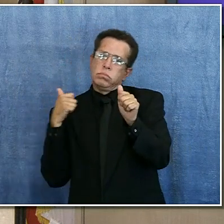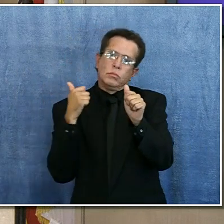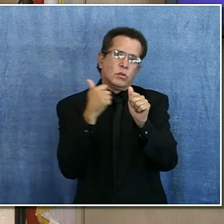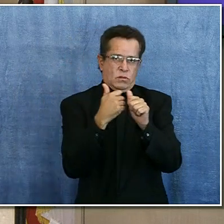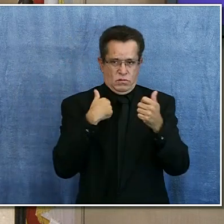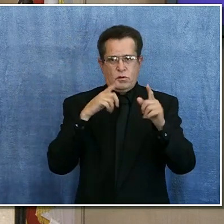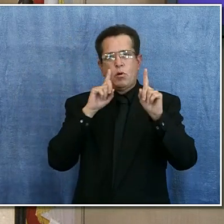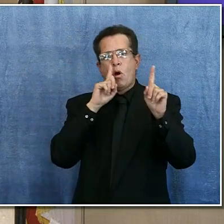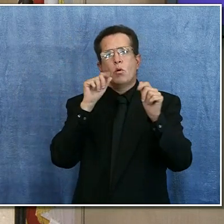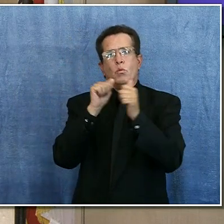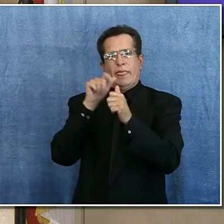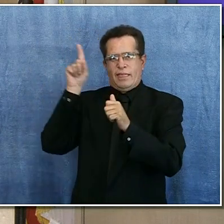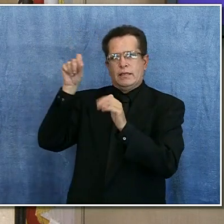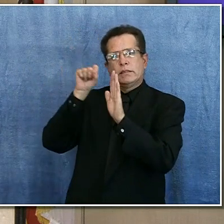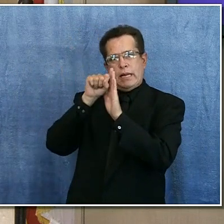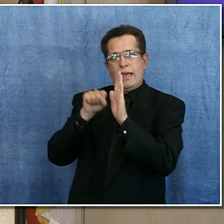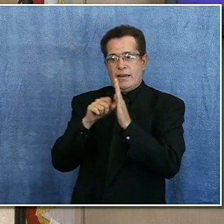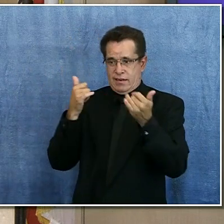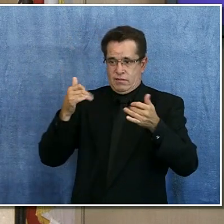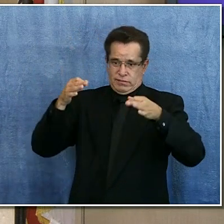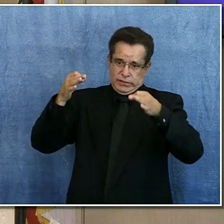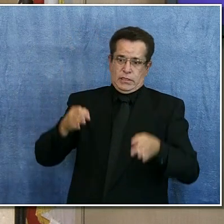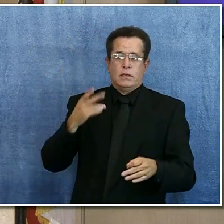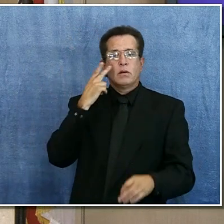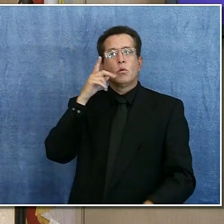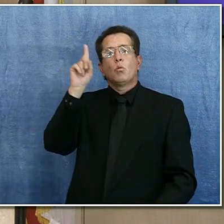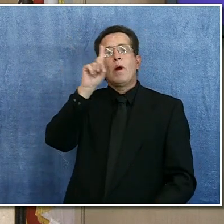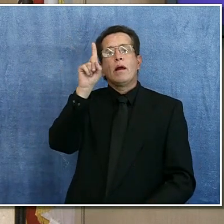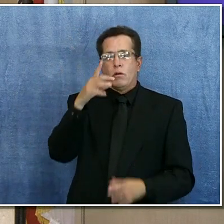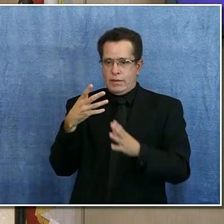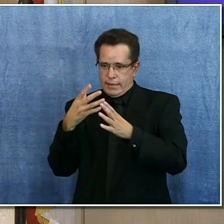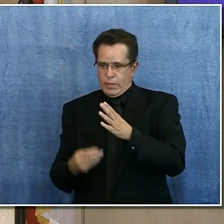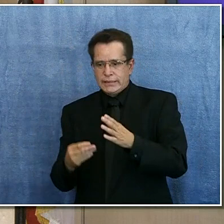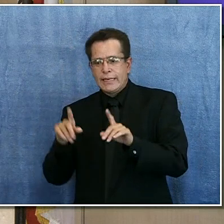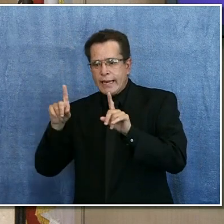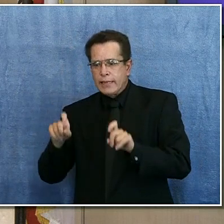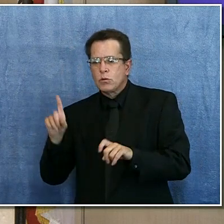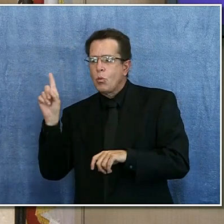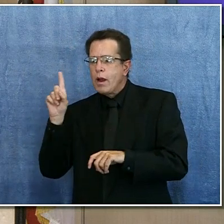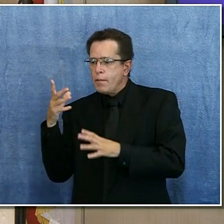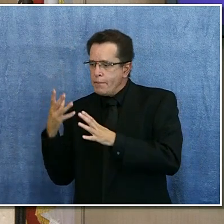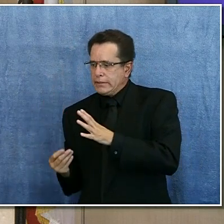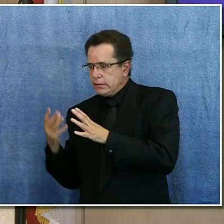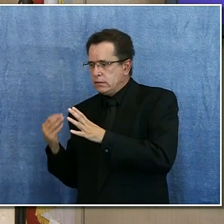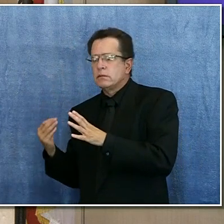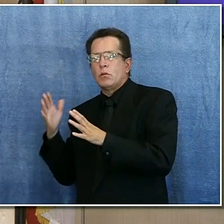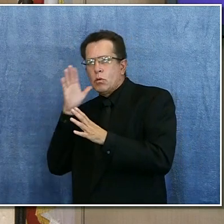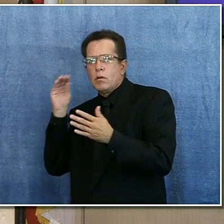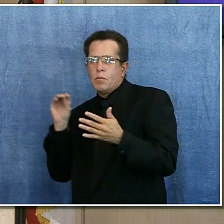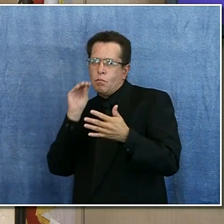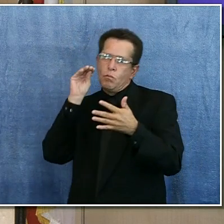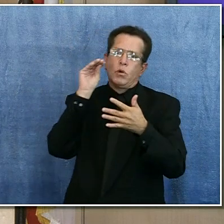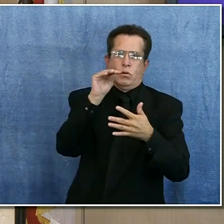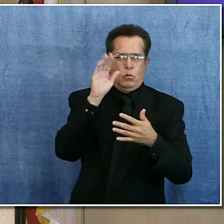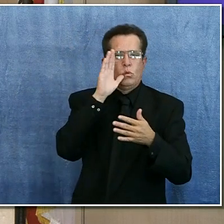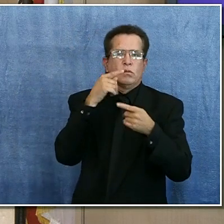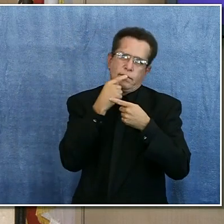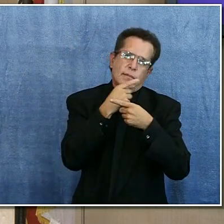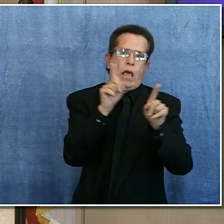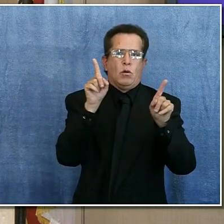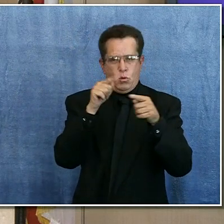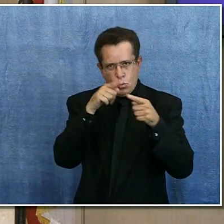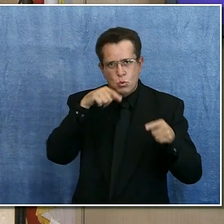with the state and are determining how many tests we're missing and over what time frame. We know and expect those to be shared with us